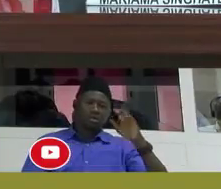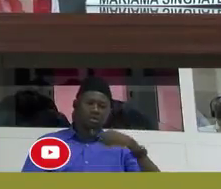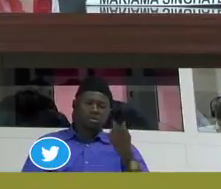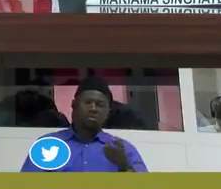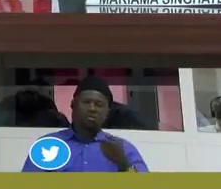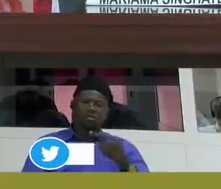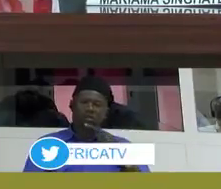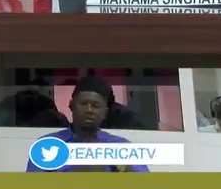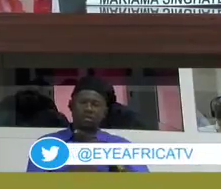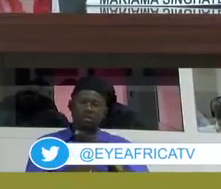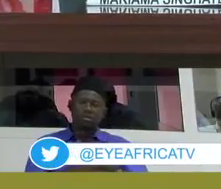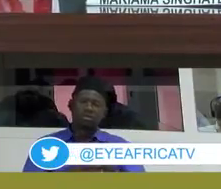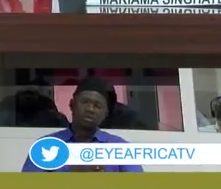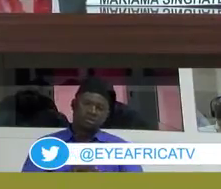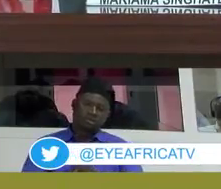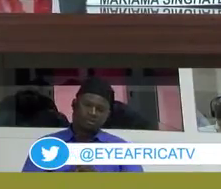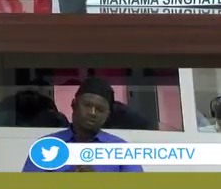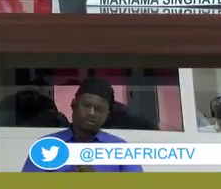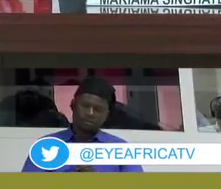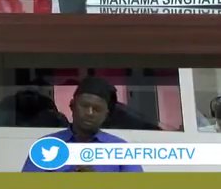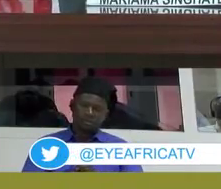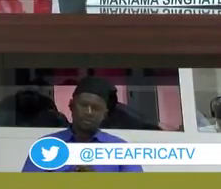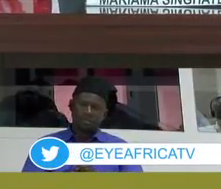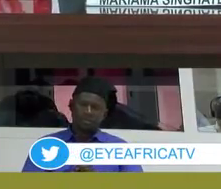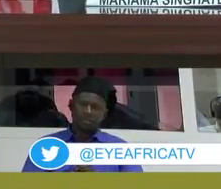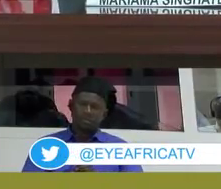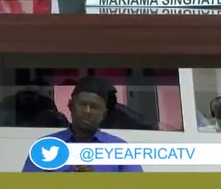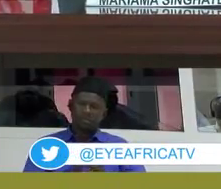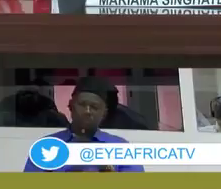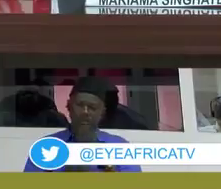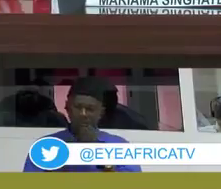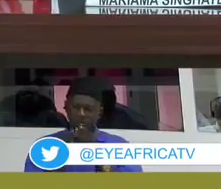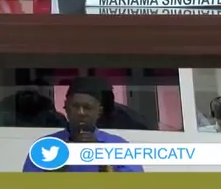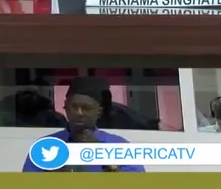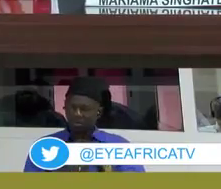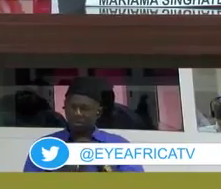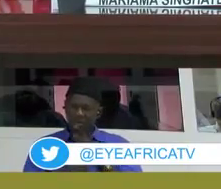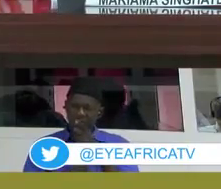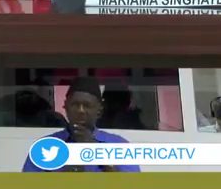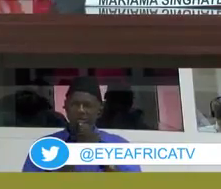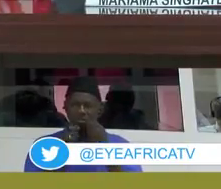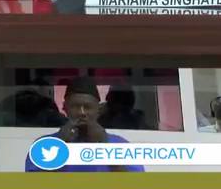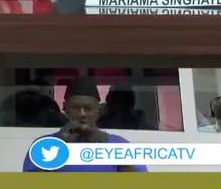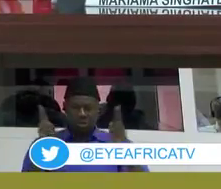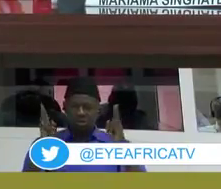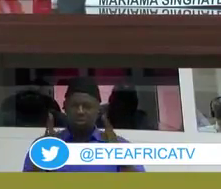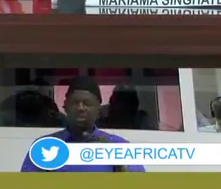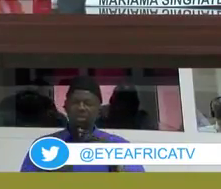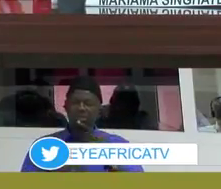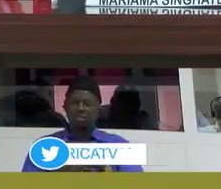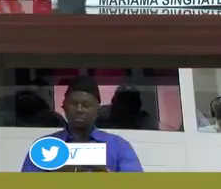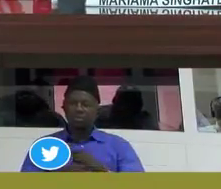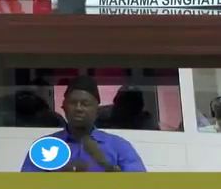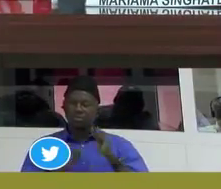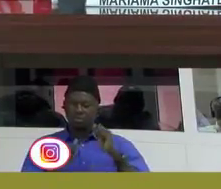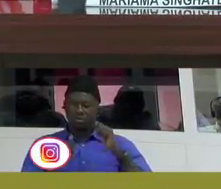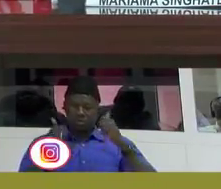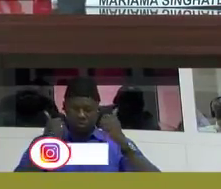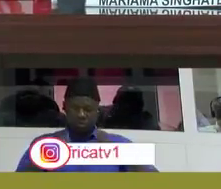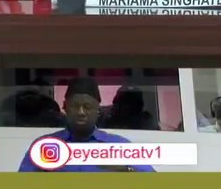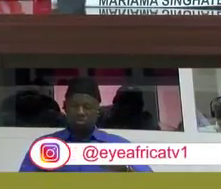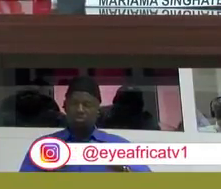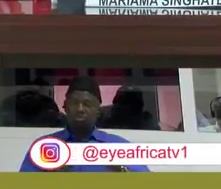by merely making that pronouncement that the Gambia would become an Islamic